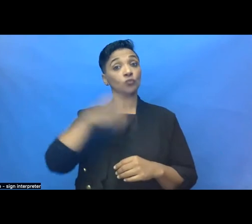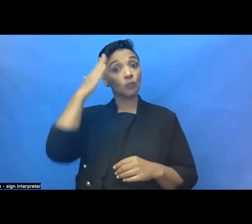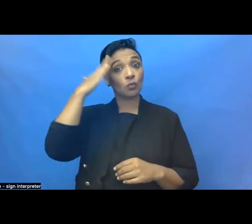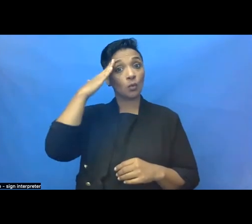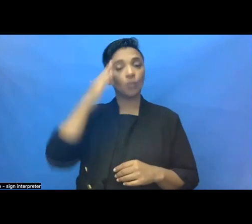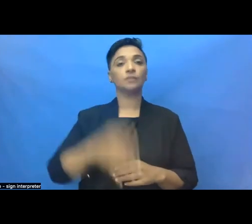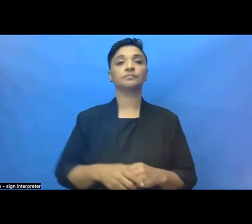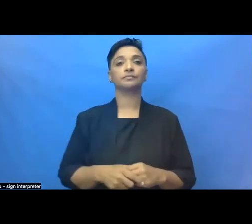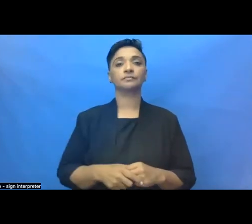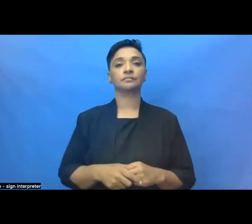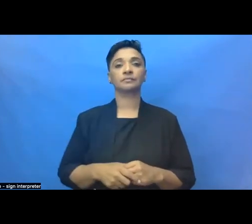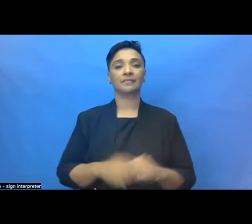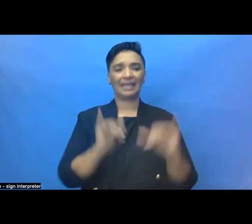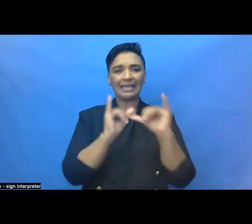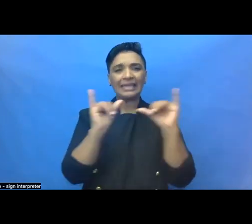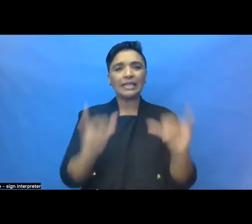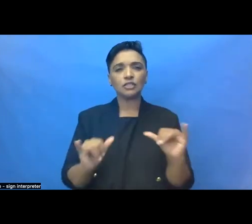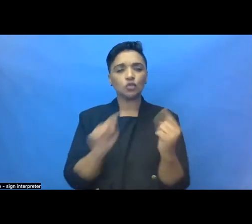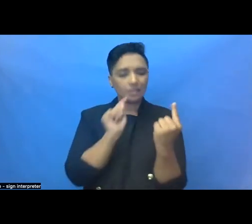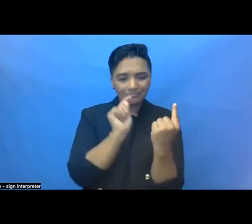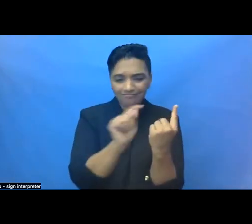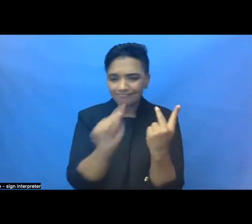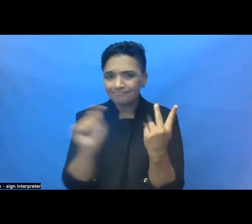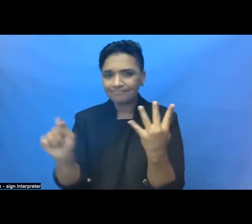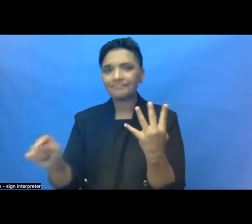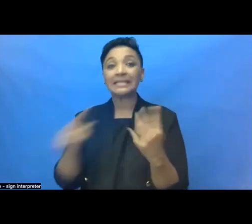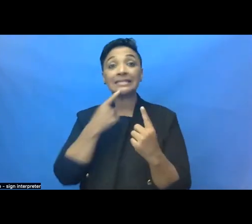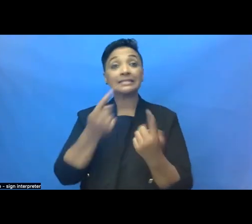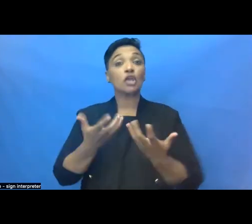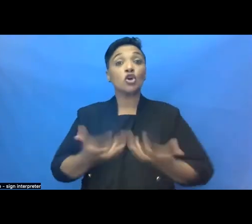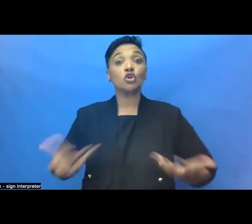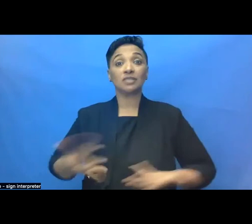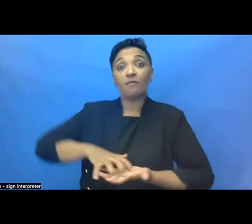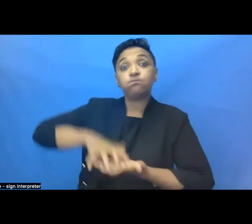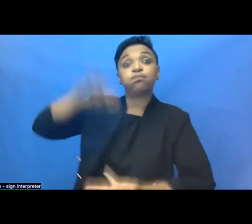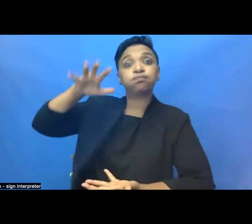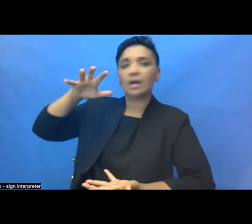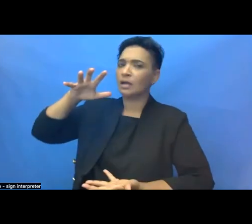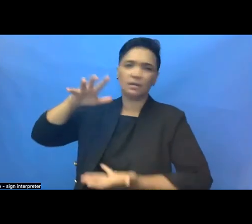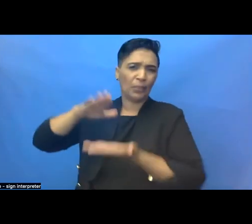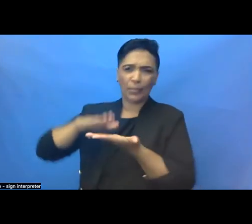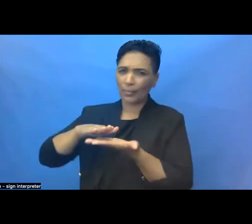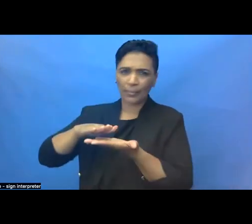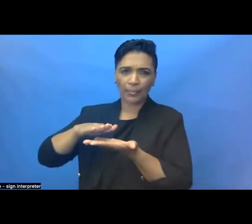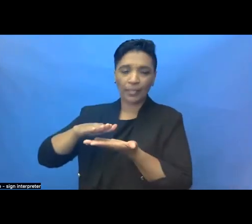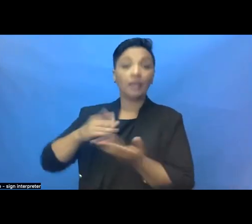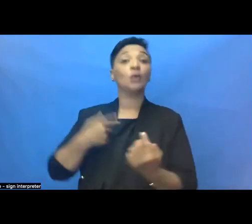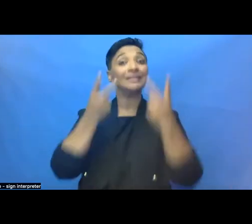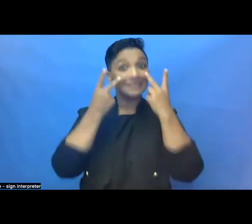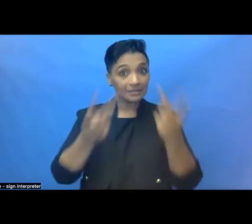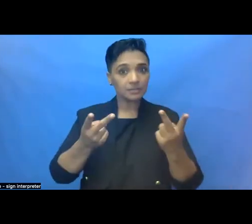particular institutions, as other colleagues have already mentioned, resources are slim. Humanitarian actors have been